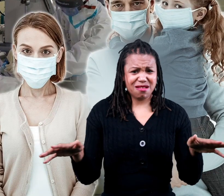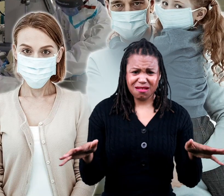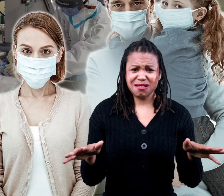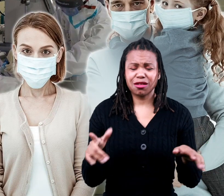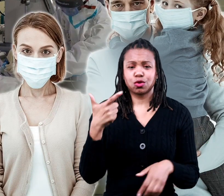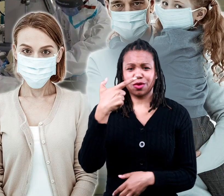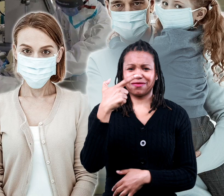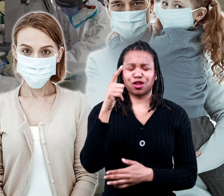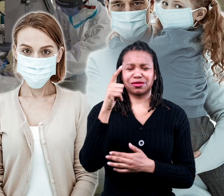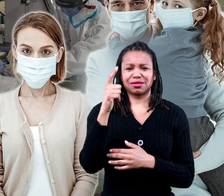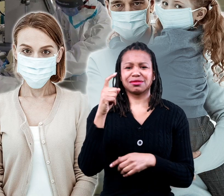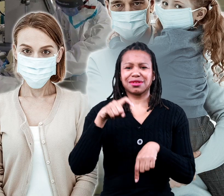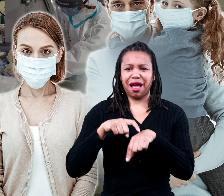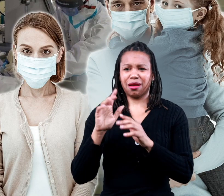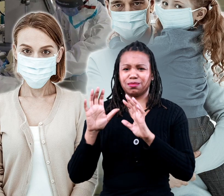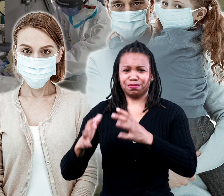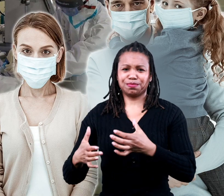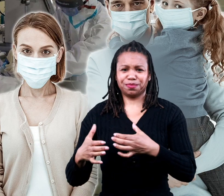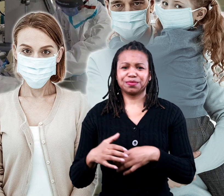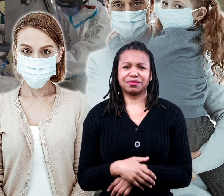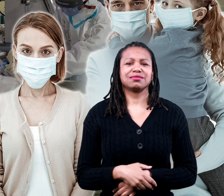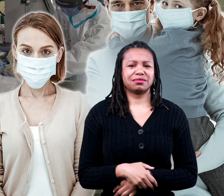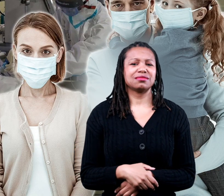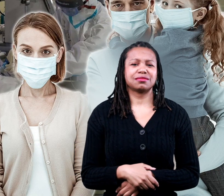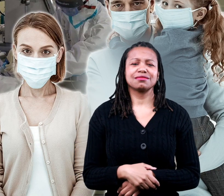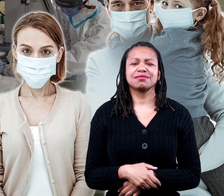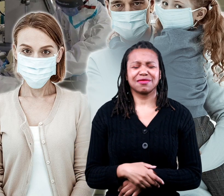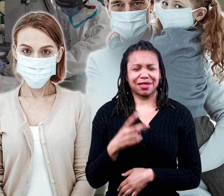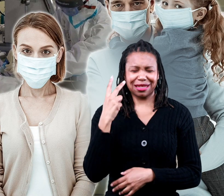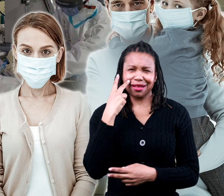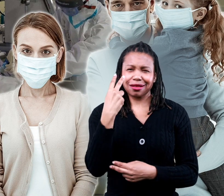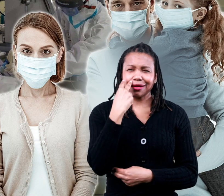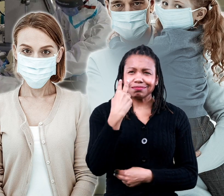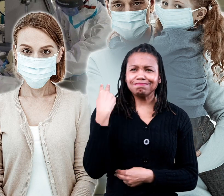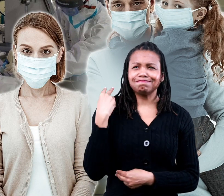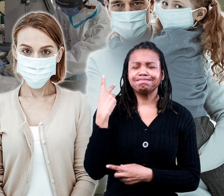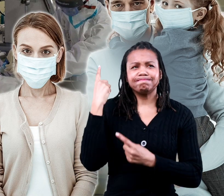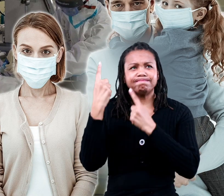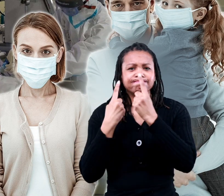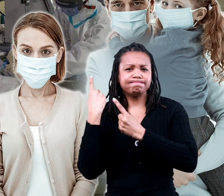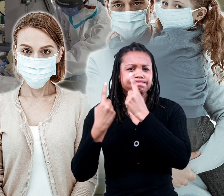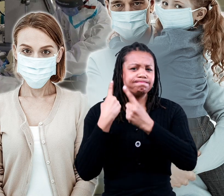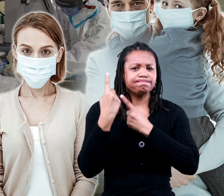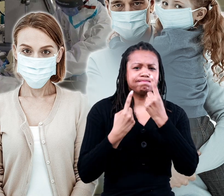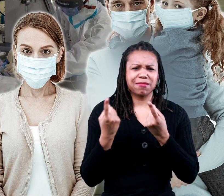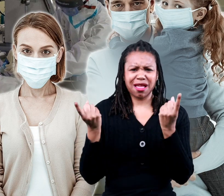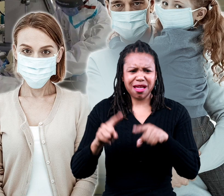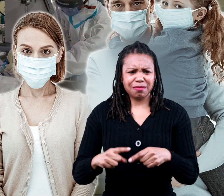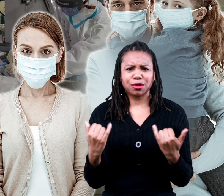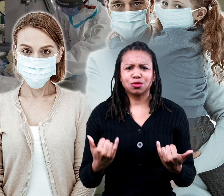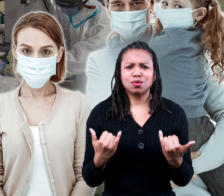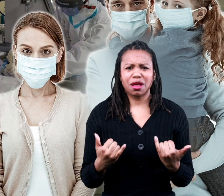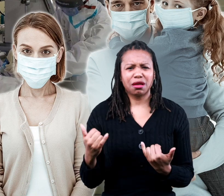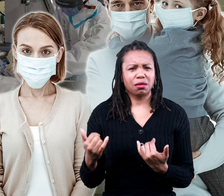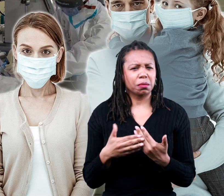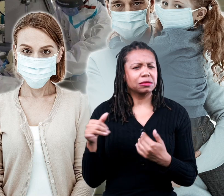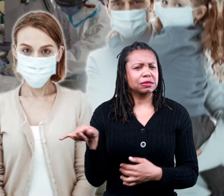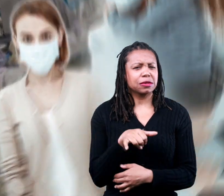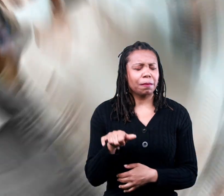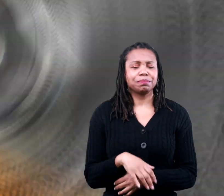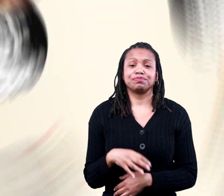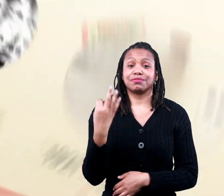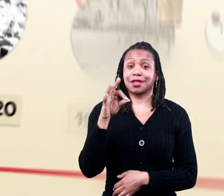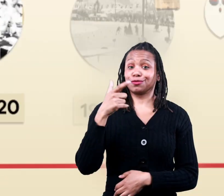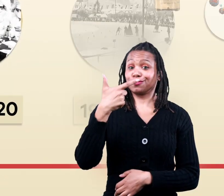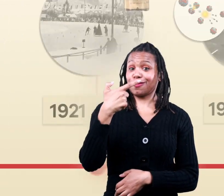coronavirus pandemic of the 21st century. It is interesting to see how history can be a reflection of what is happening today.